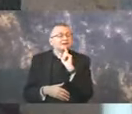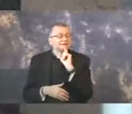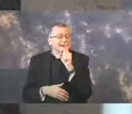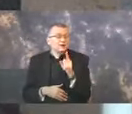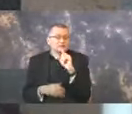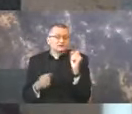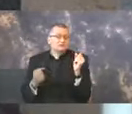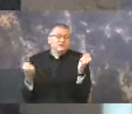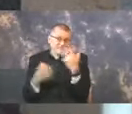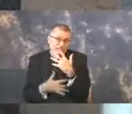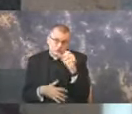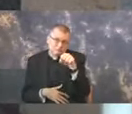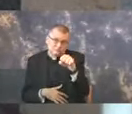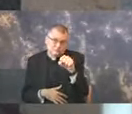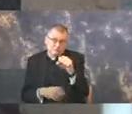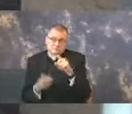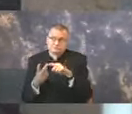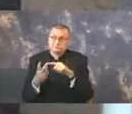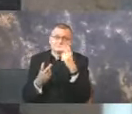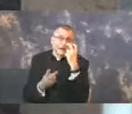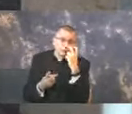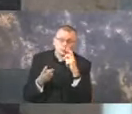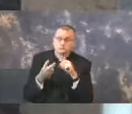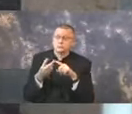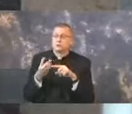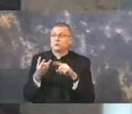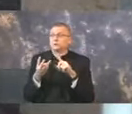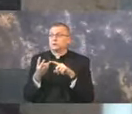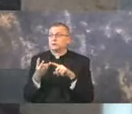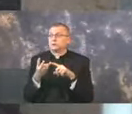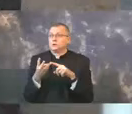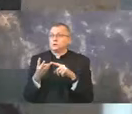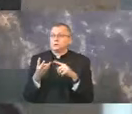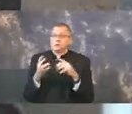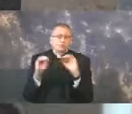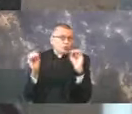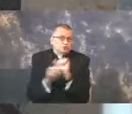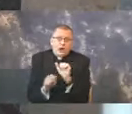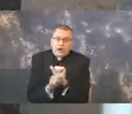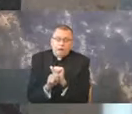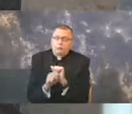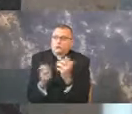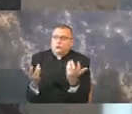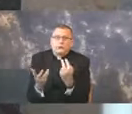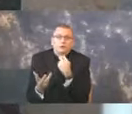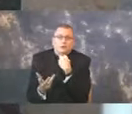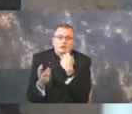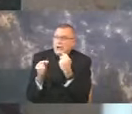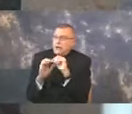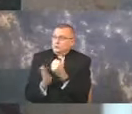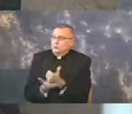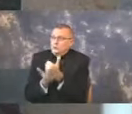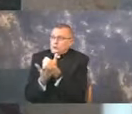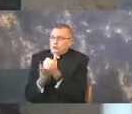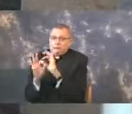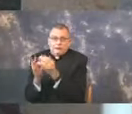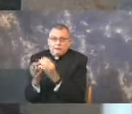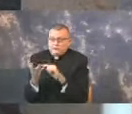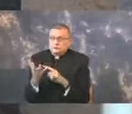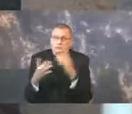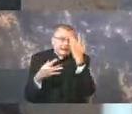fear, there is doubt. There's a loss of employment and means to support families, there's illness, there's